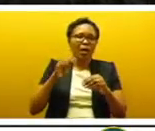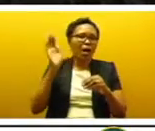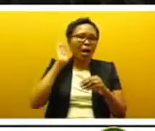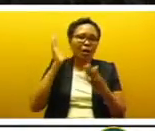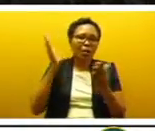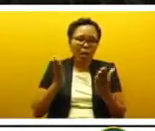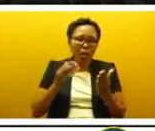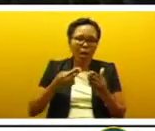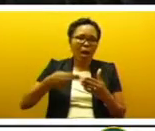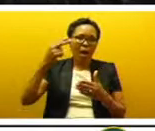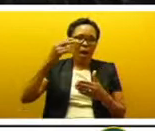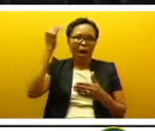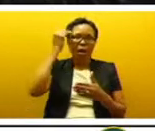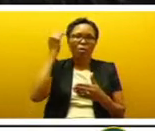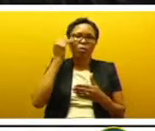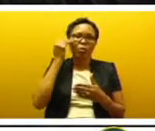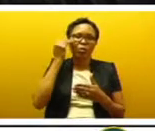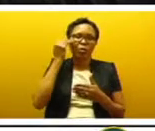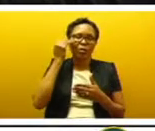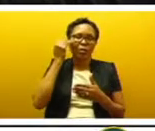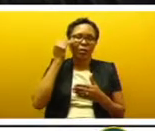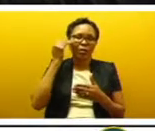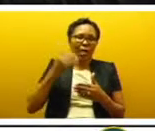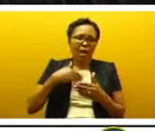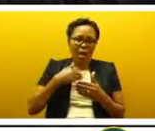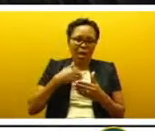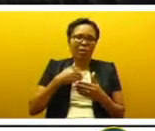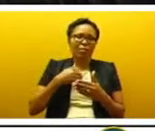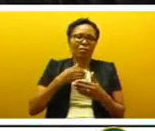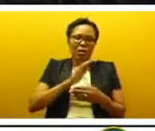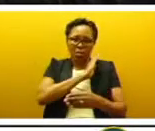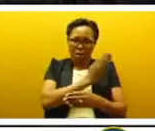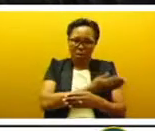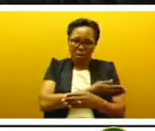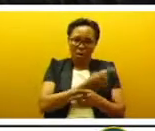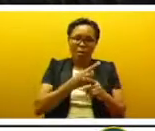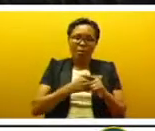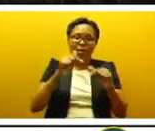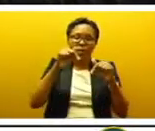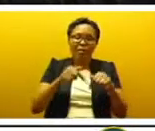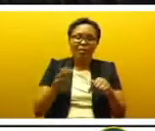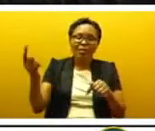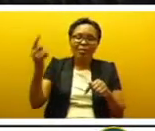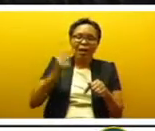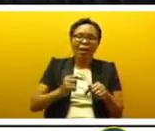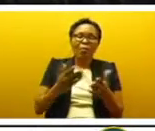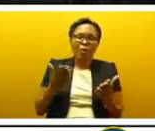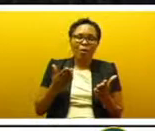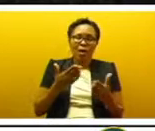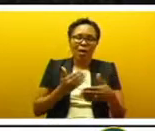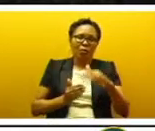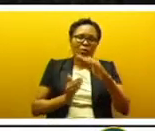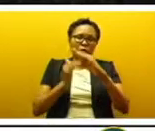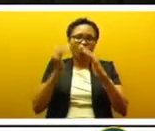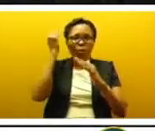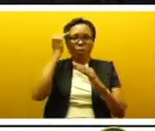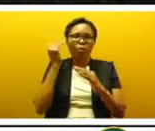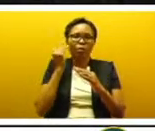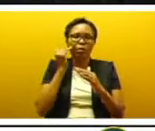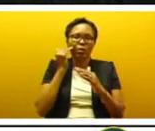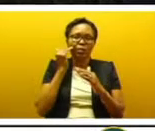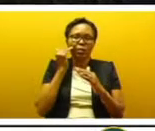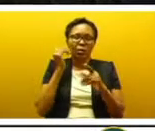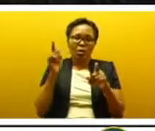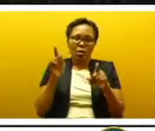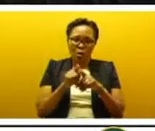original jurisdiction and special jurisdictions of elections. This one comes to the Supreme Court, and the basis upon which